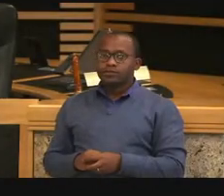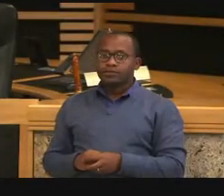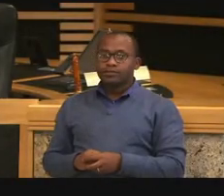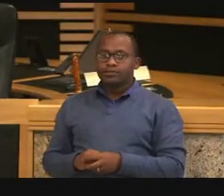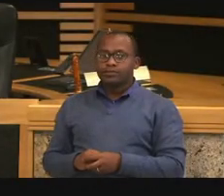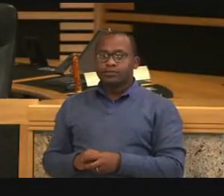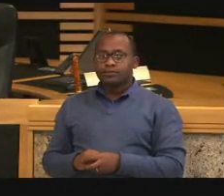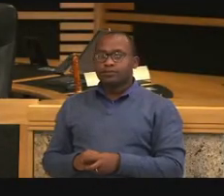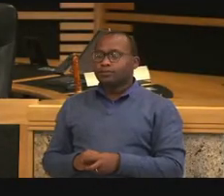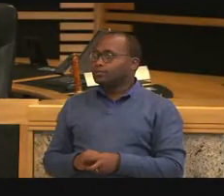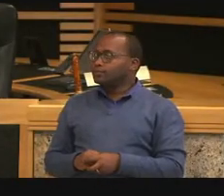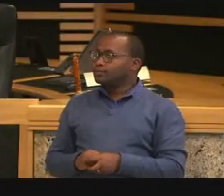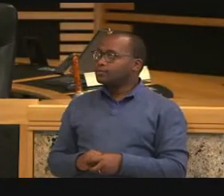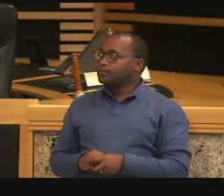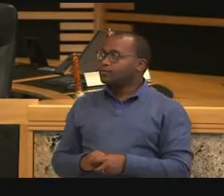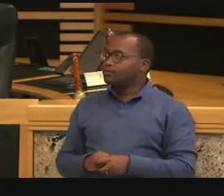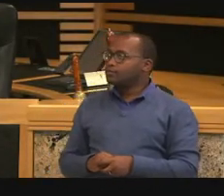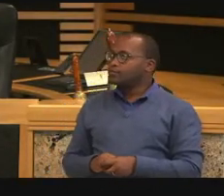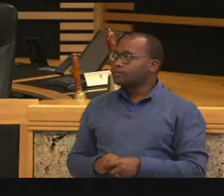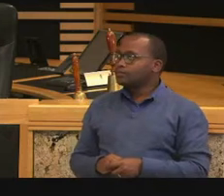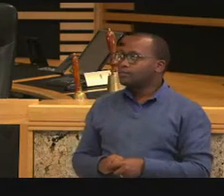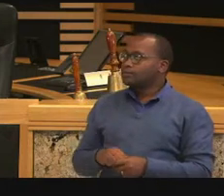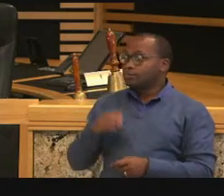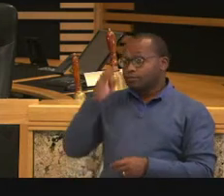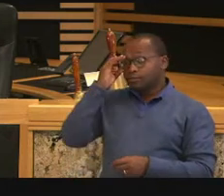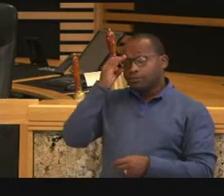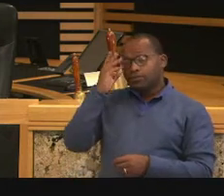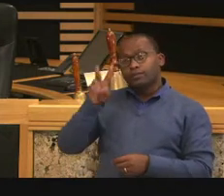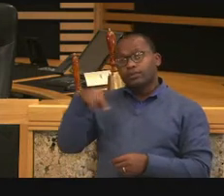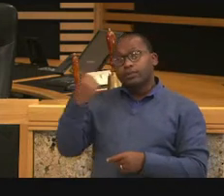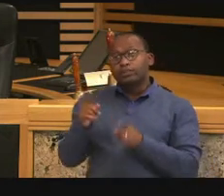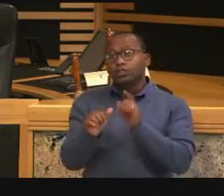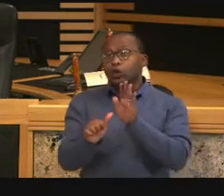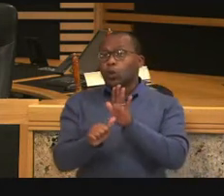The other thing that is critical for us to take note of is the fact that